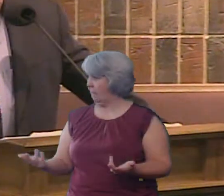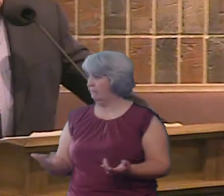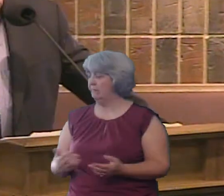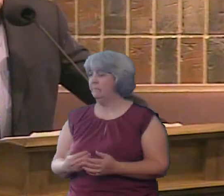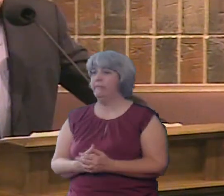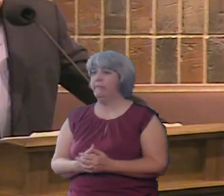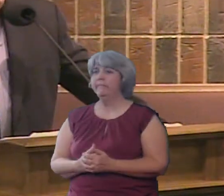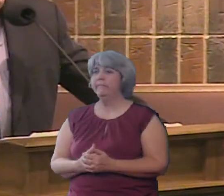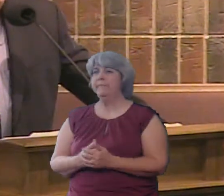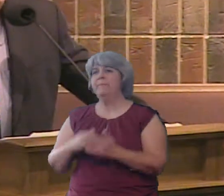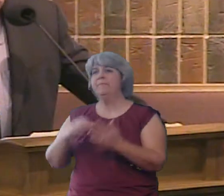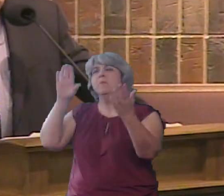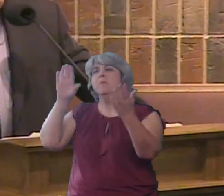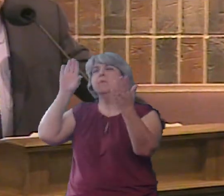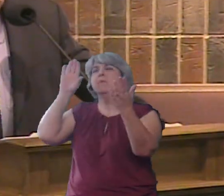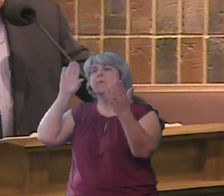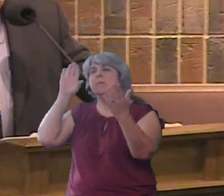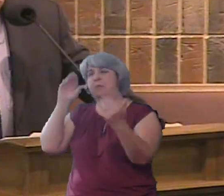hope.